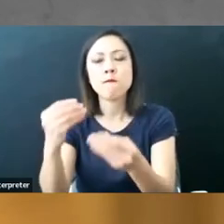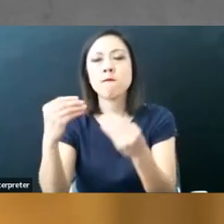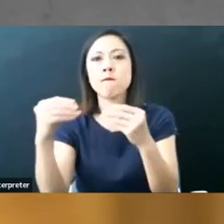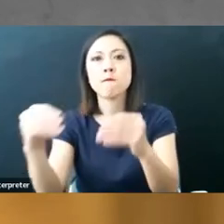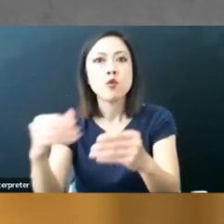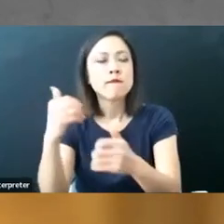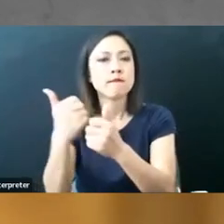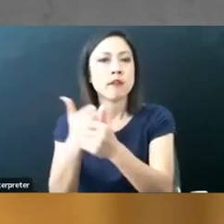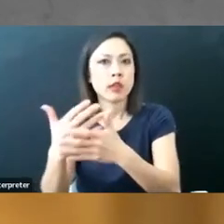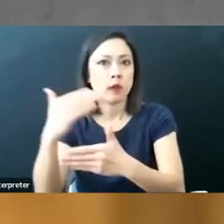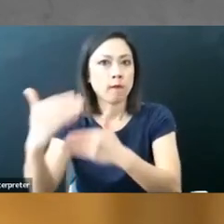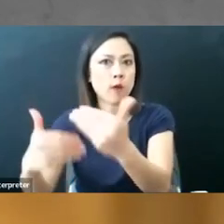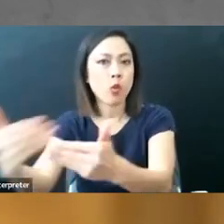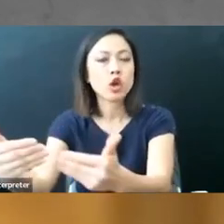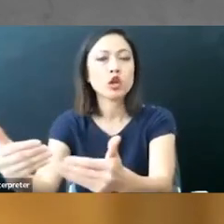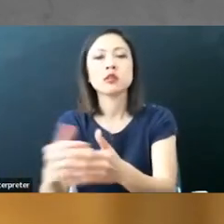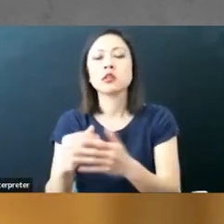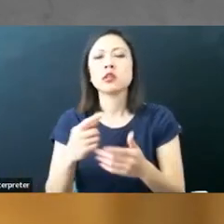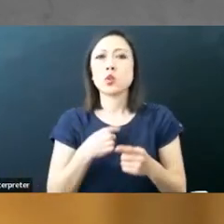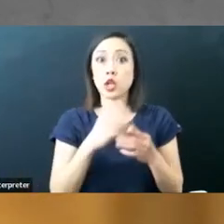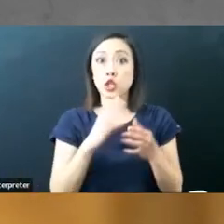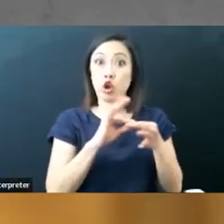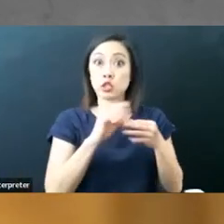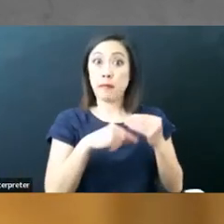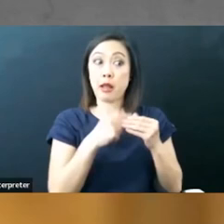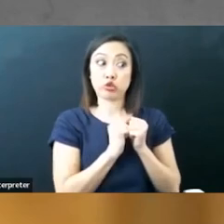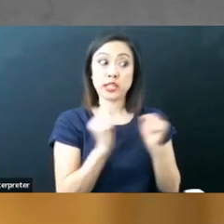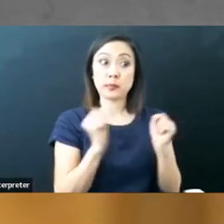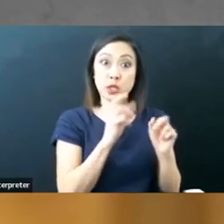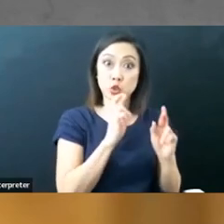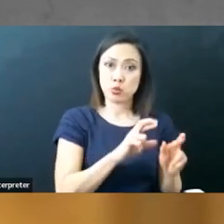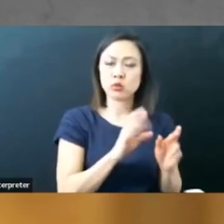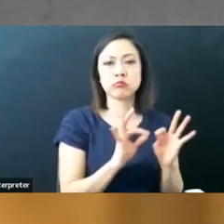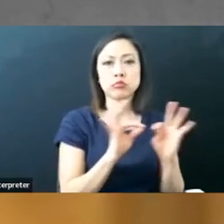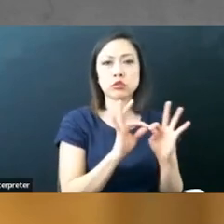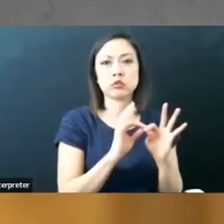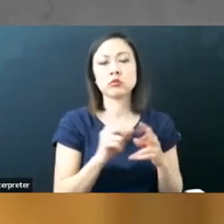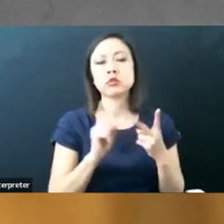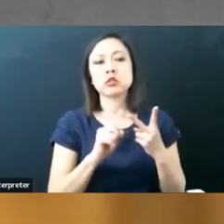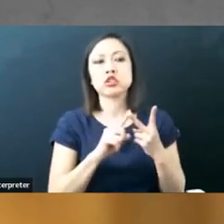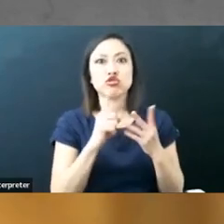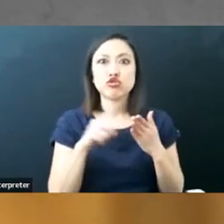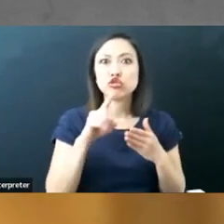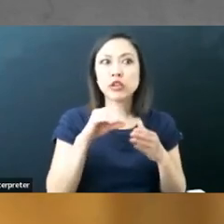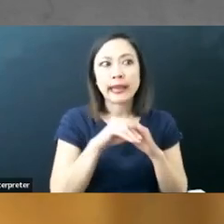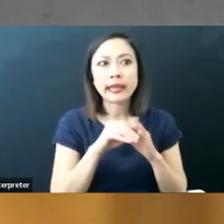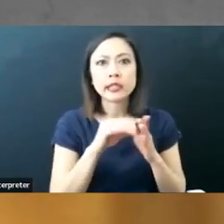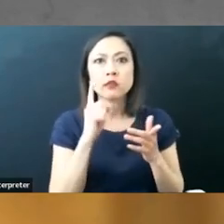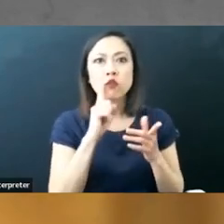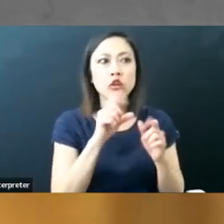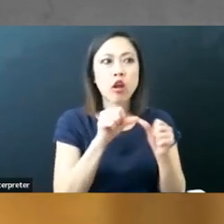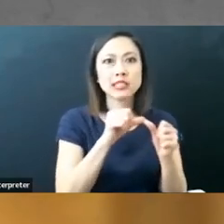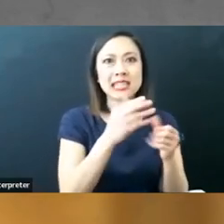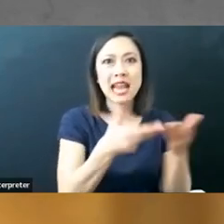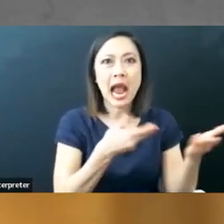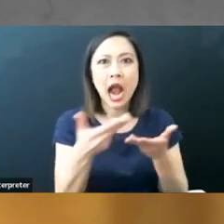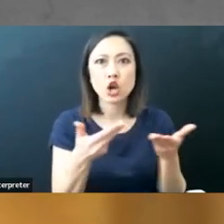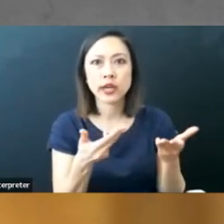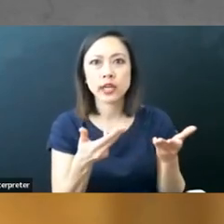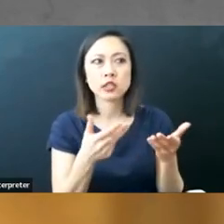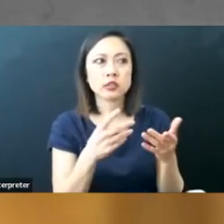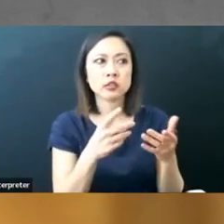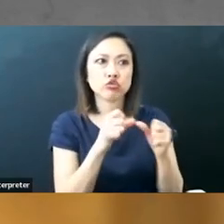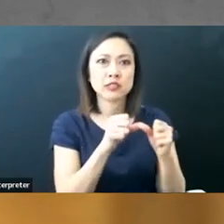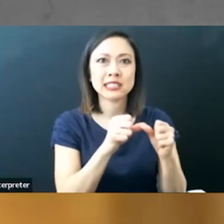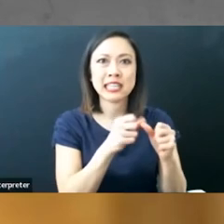I talked about the transparency report is a critical one, the check-ins constantly on recruiting, hiring, retention. But pay equity,